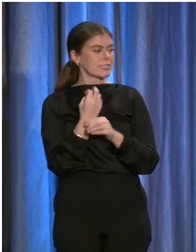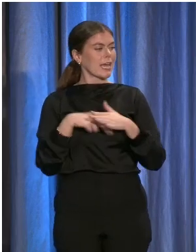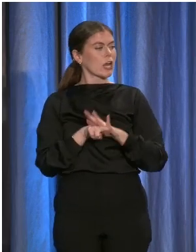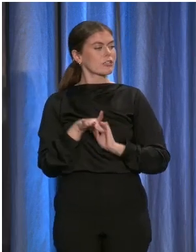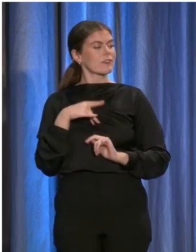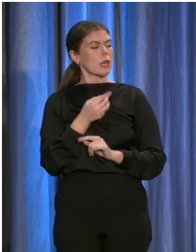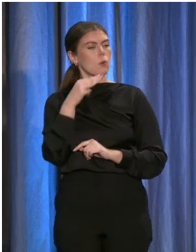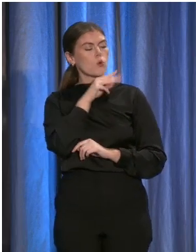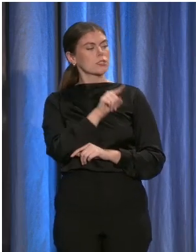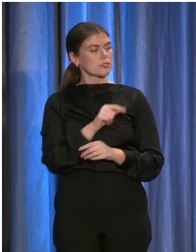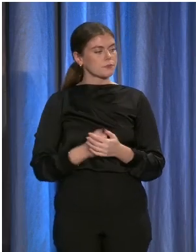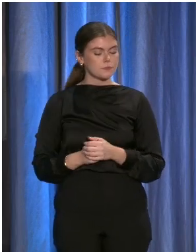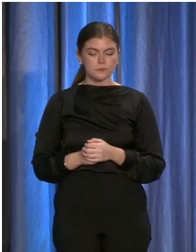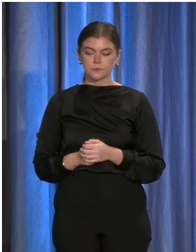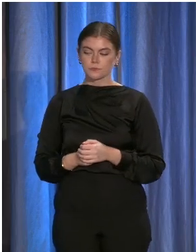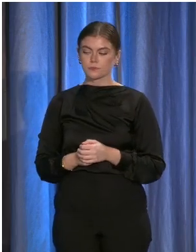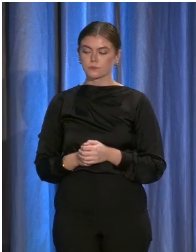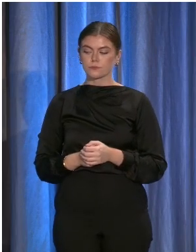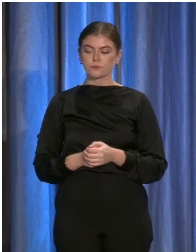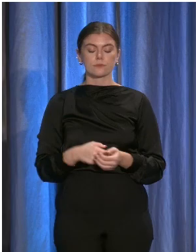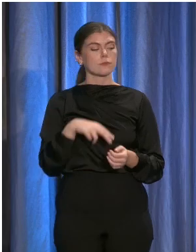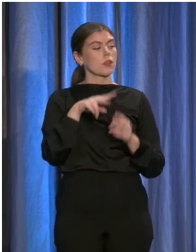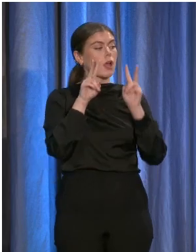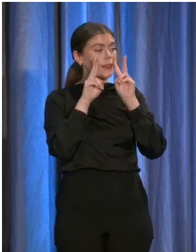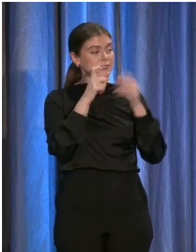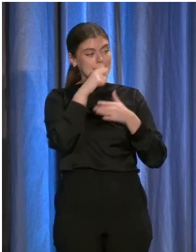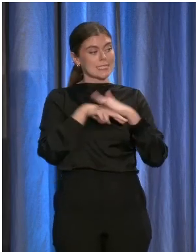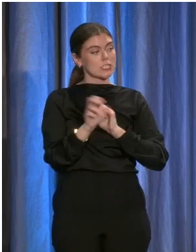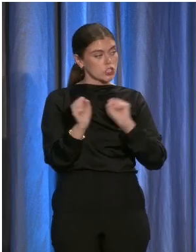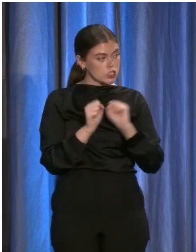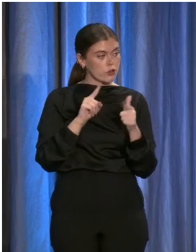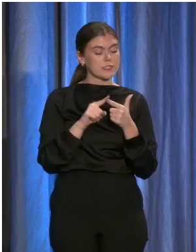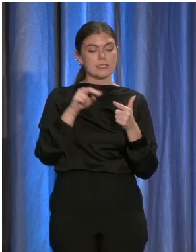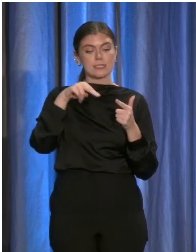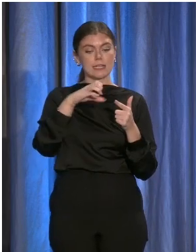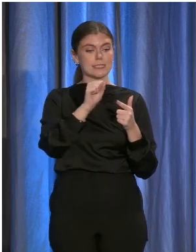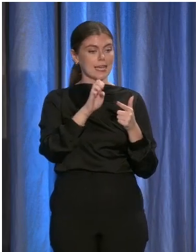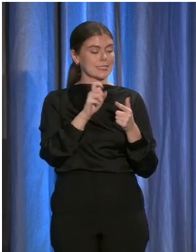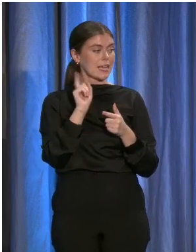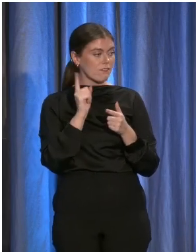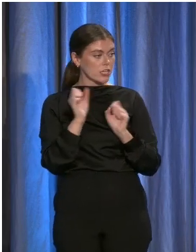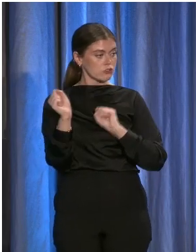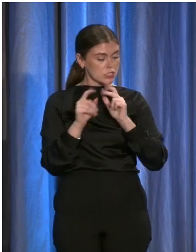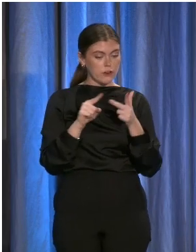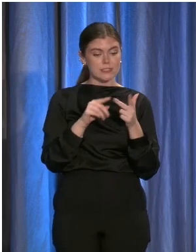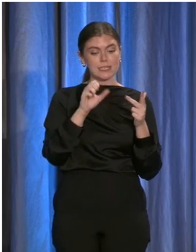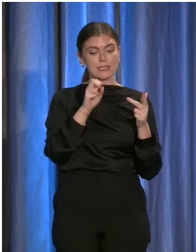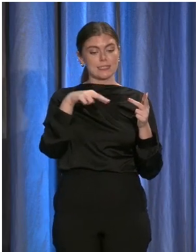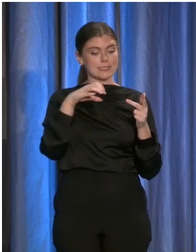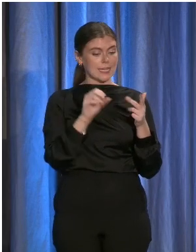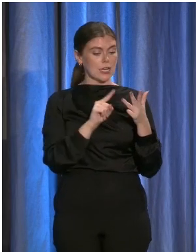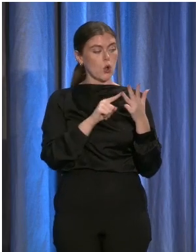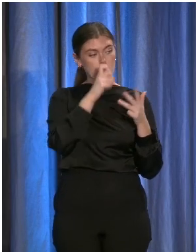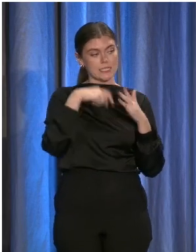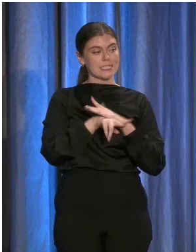staff. The visiting teacher services, the NCSE advisory service, the Sino role, teacher